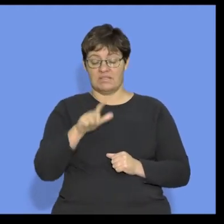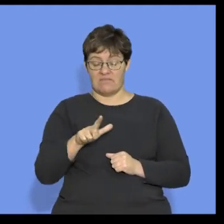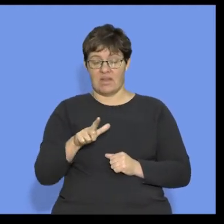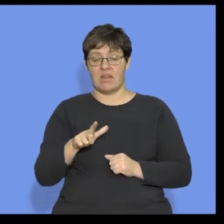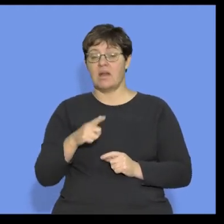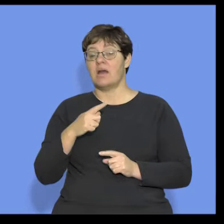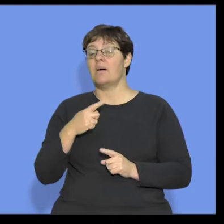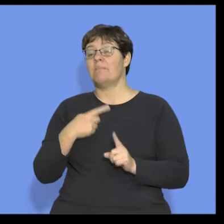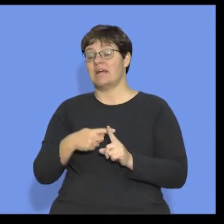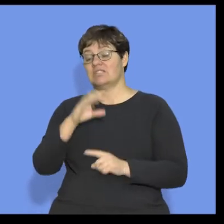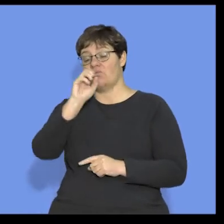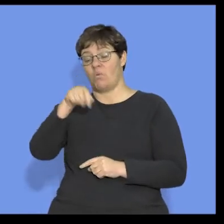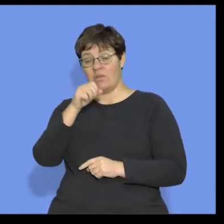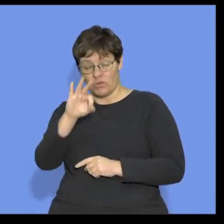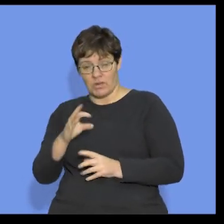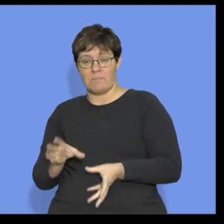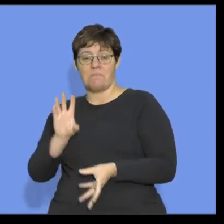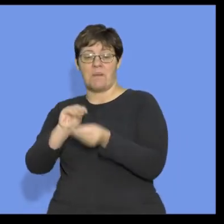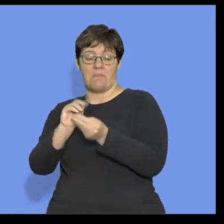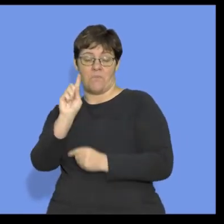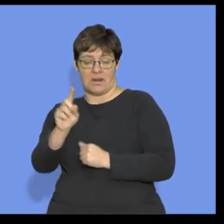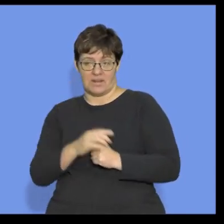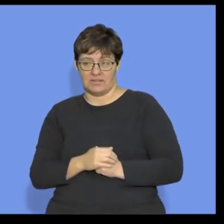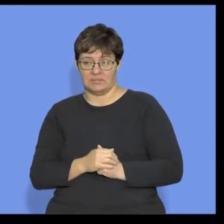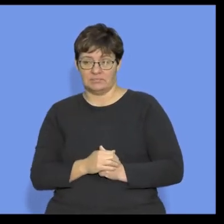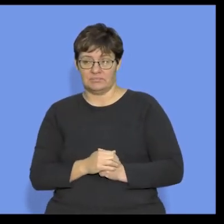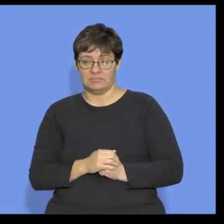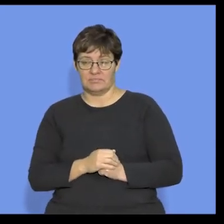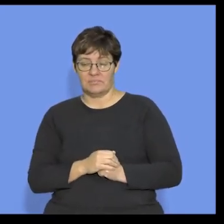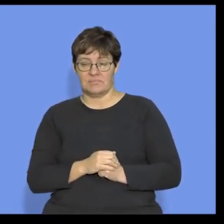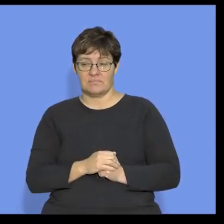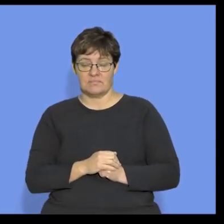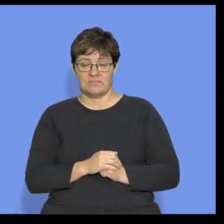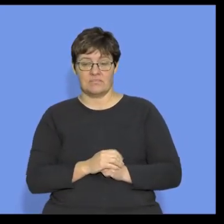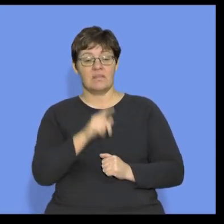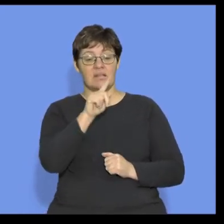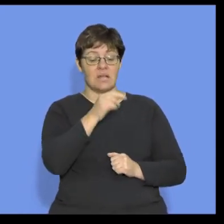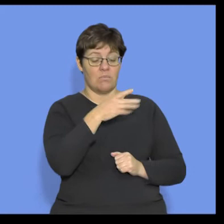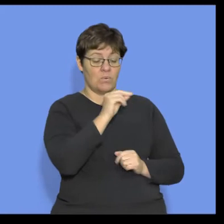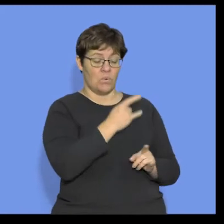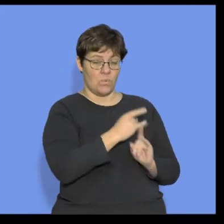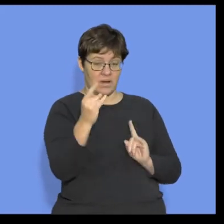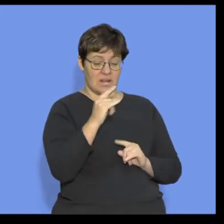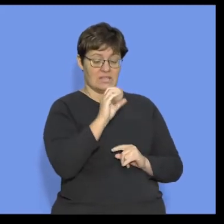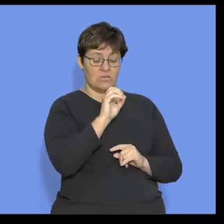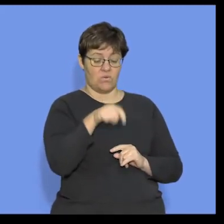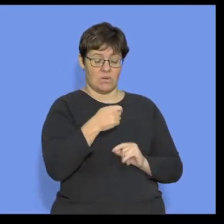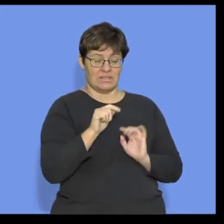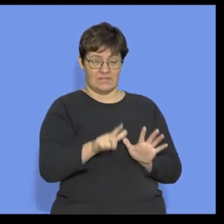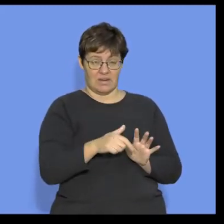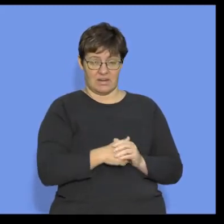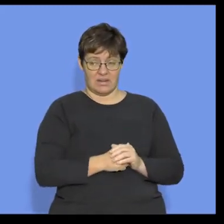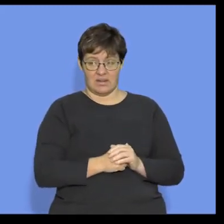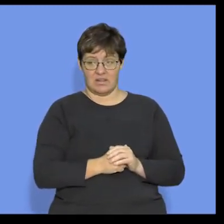what to give us 1 is 0.3. And we get Thabo wins 0.7 there